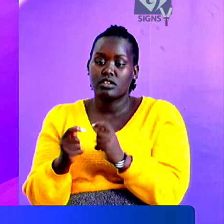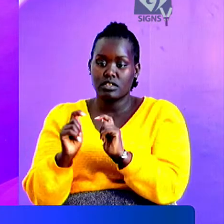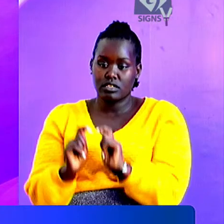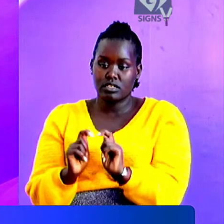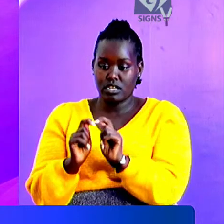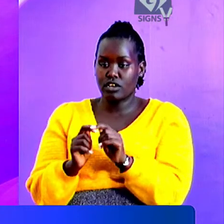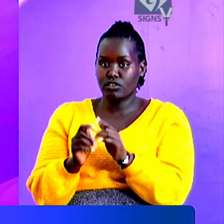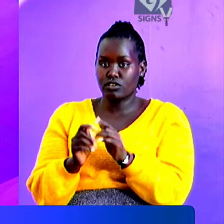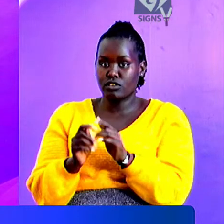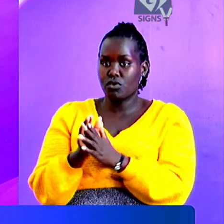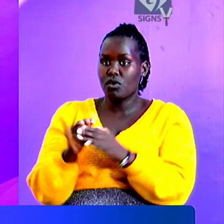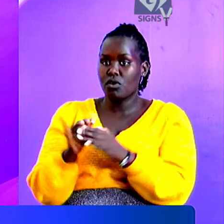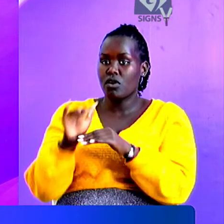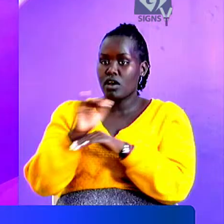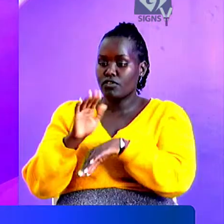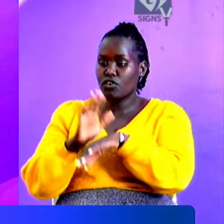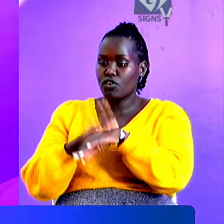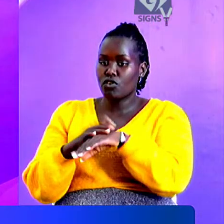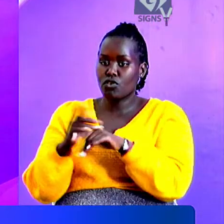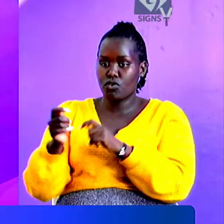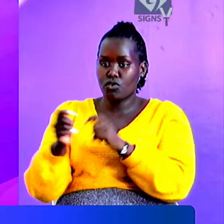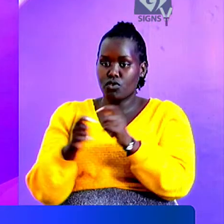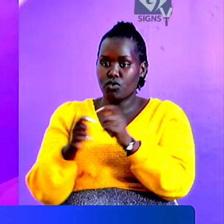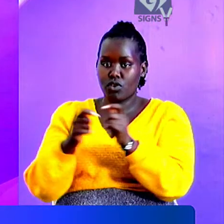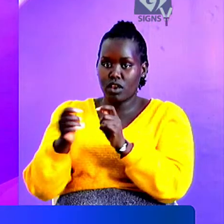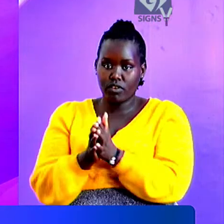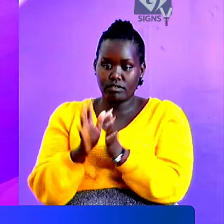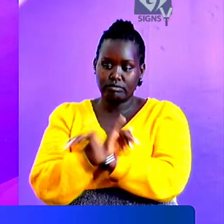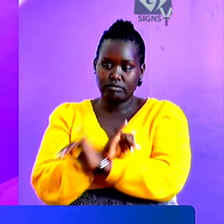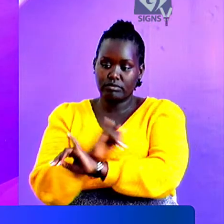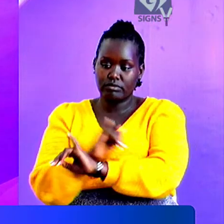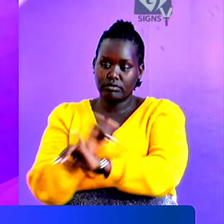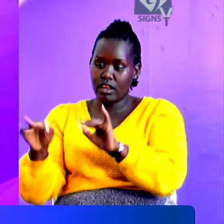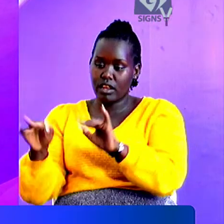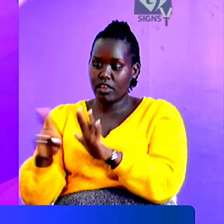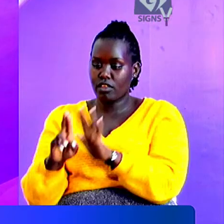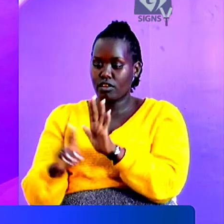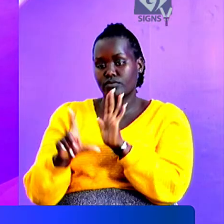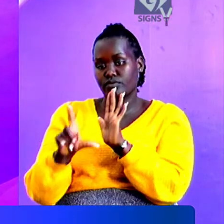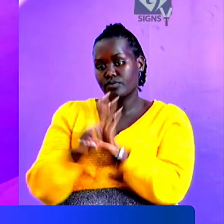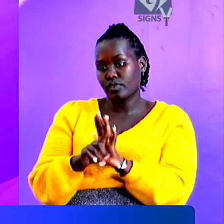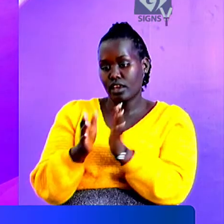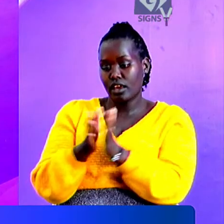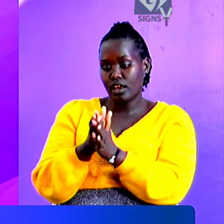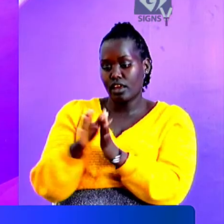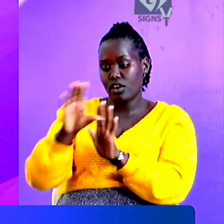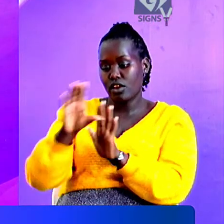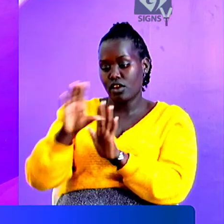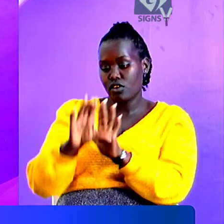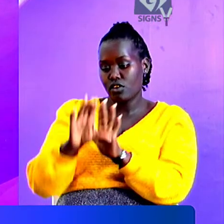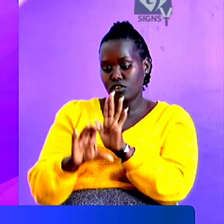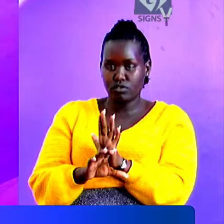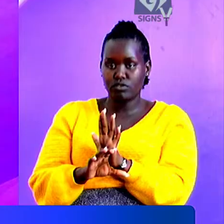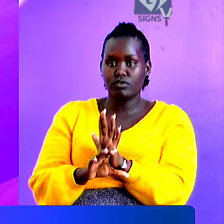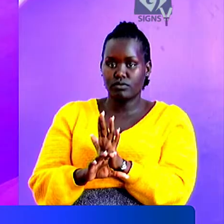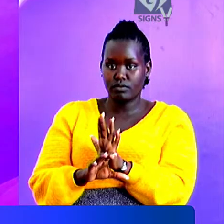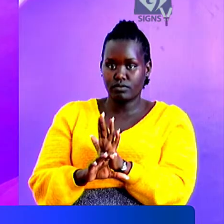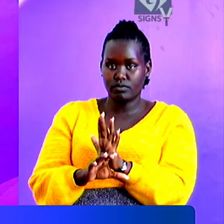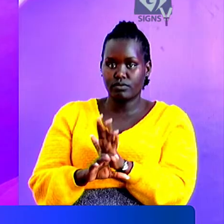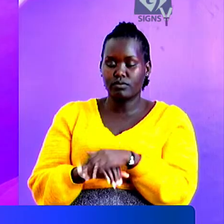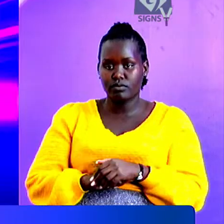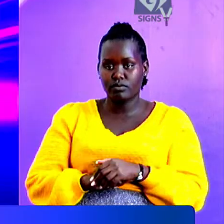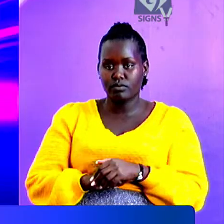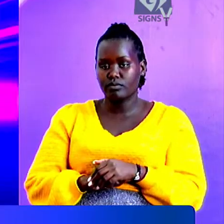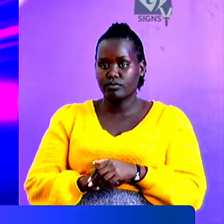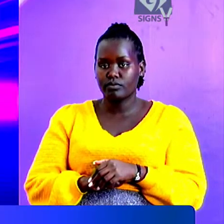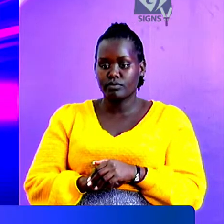governance, accountability, transparency, rule of law, and constitutionalism. Yeah. Yes.